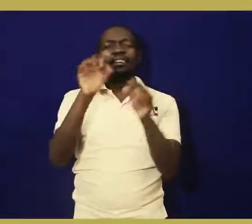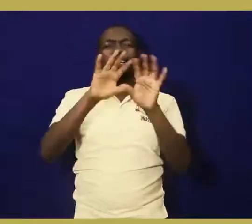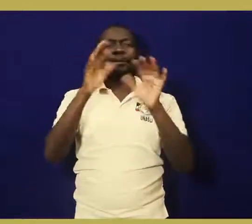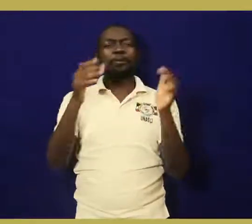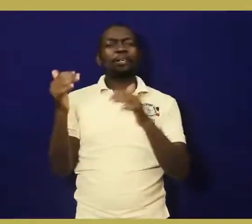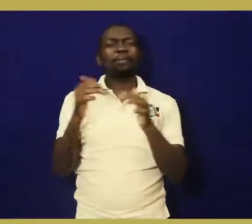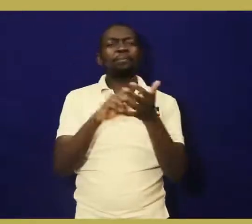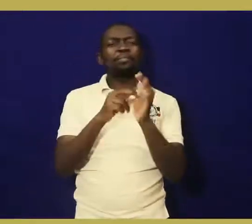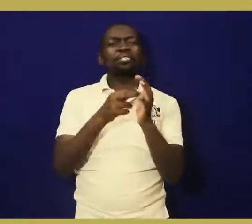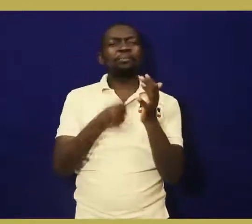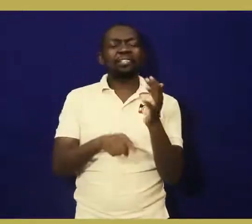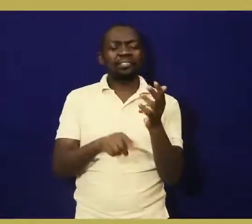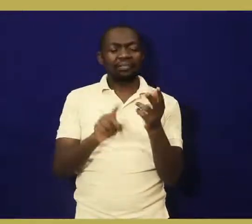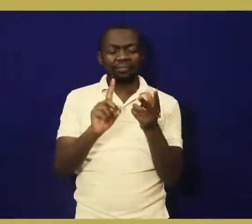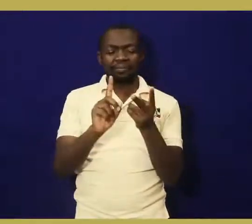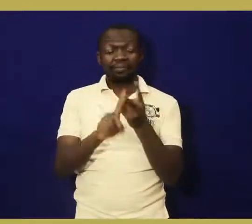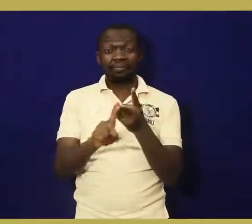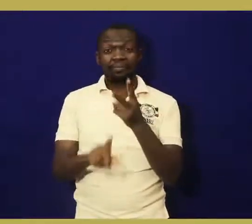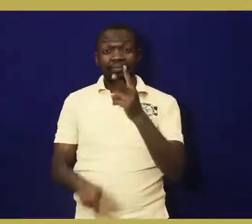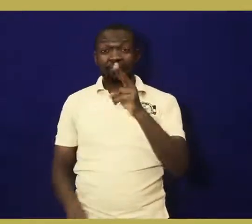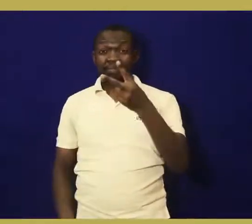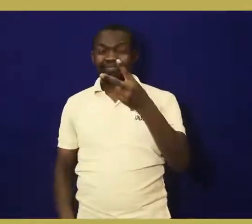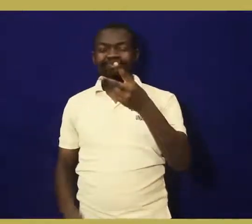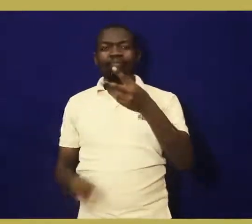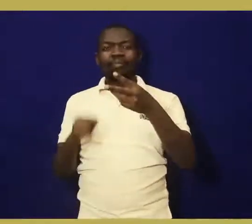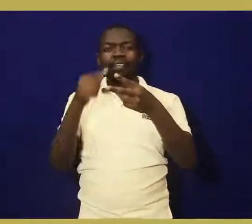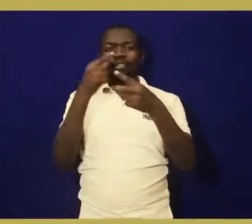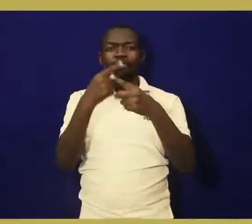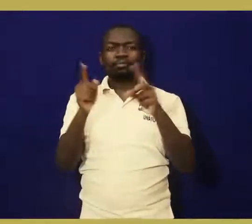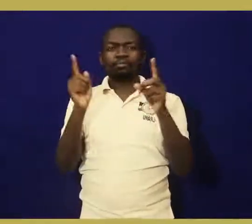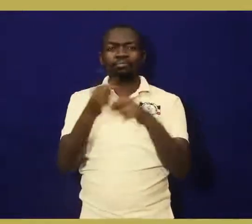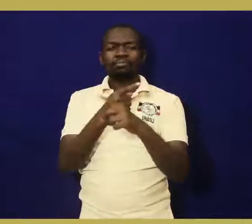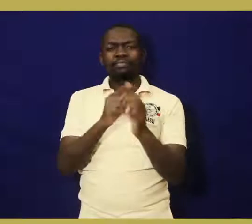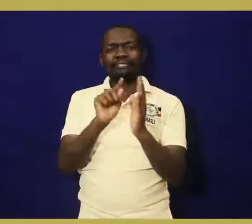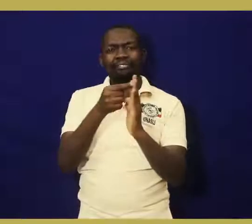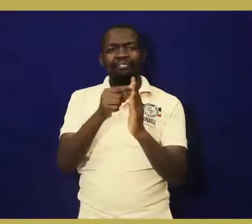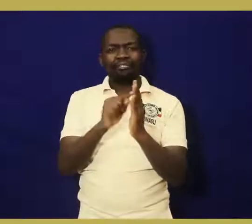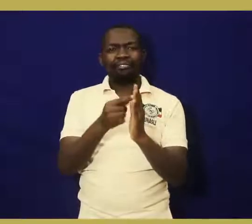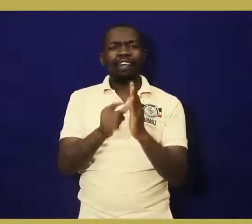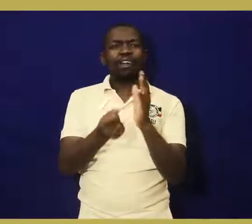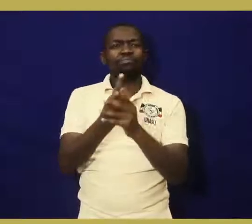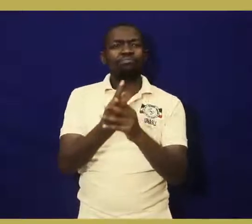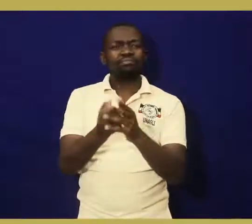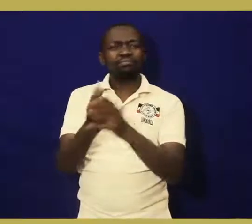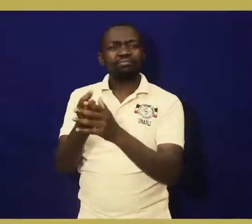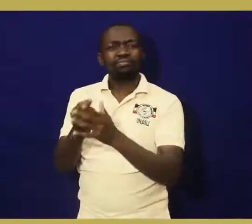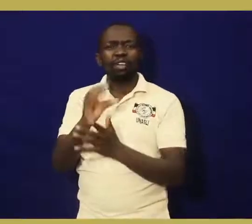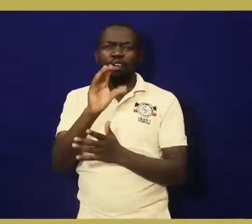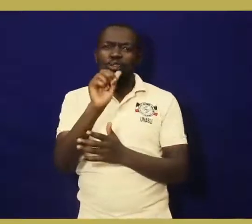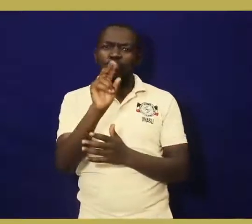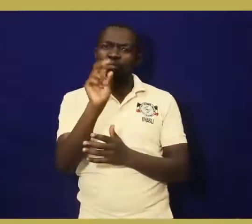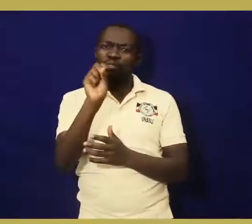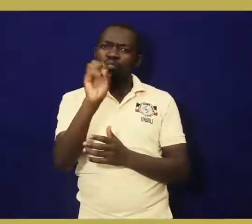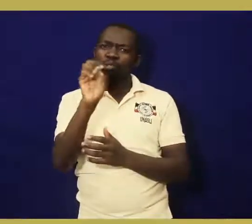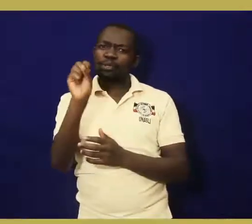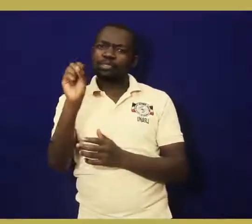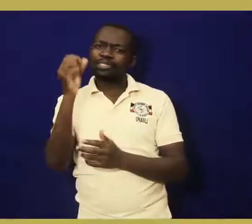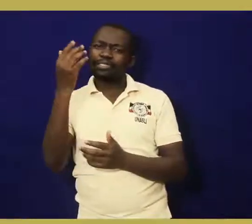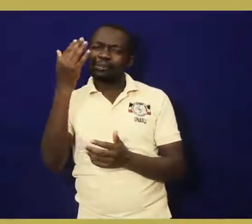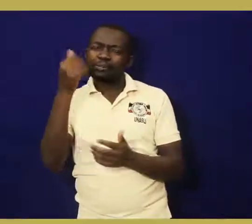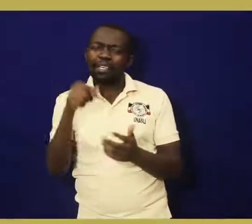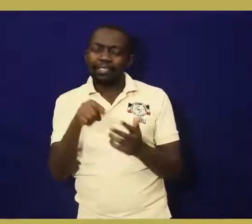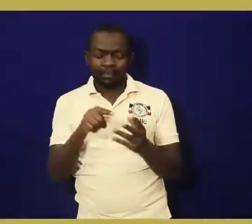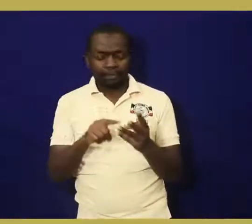War. And then we shall name the major causes of the war. And finally, we